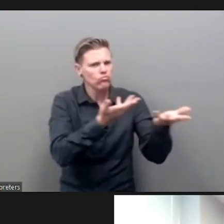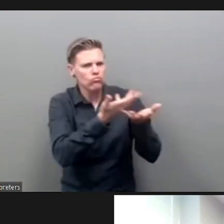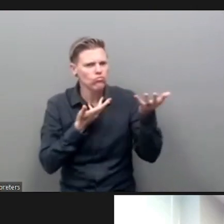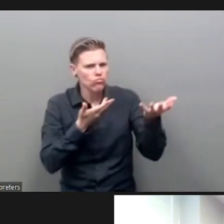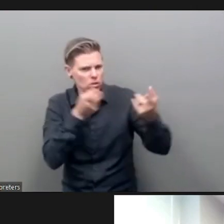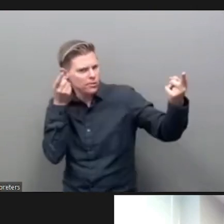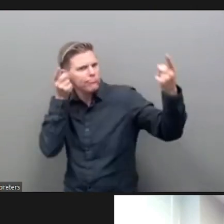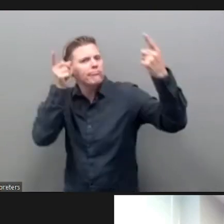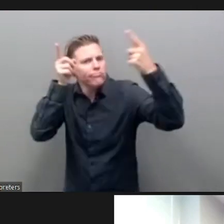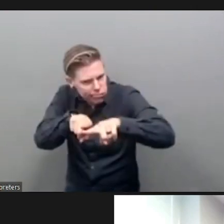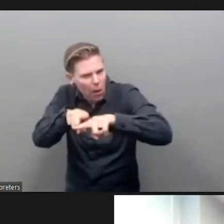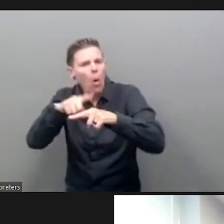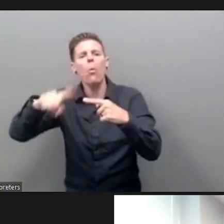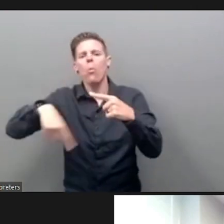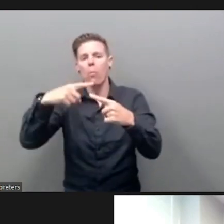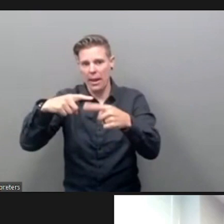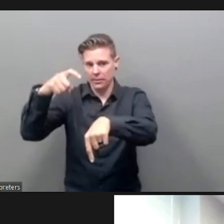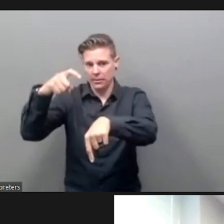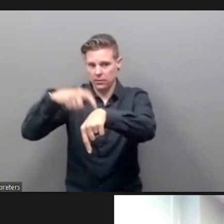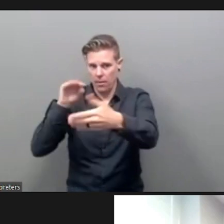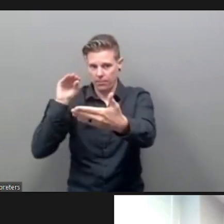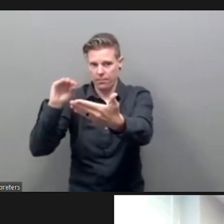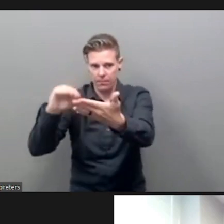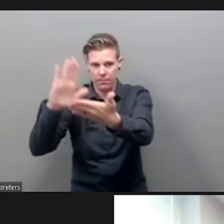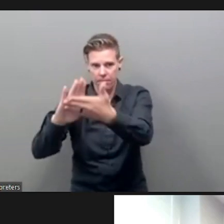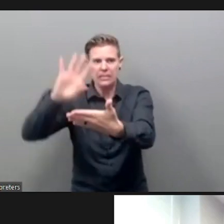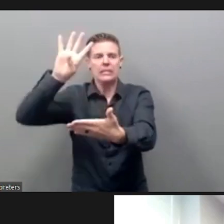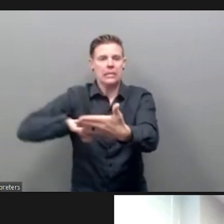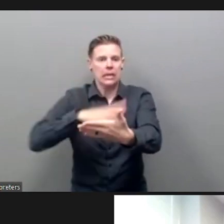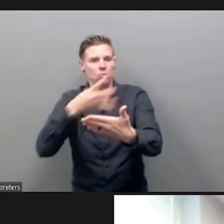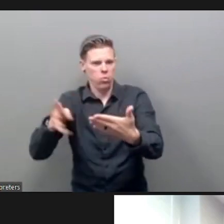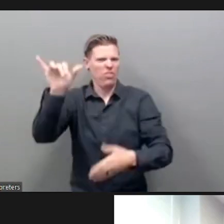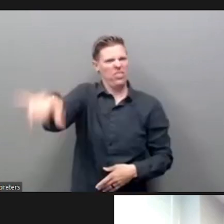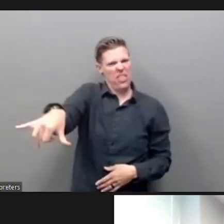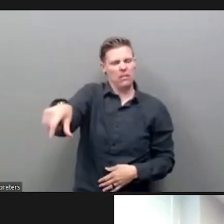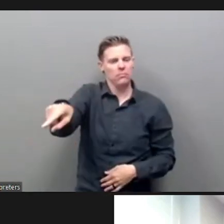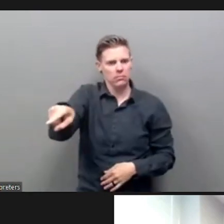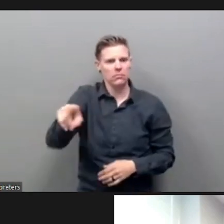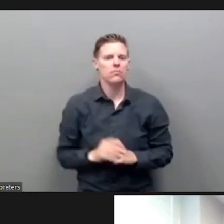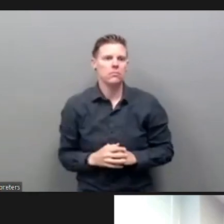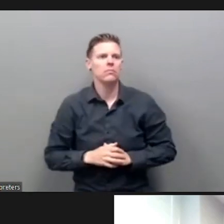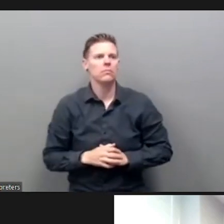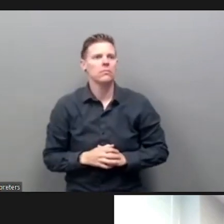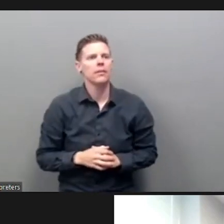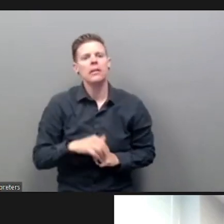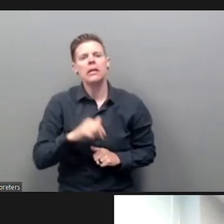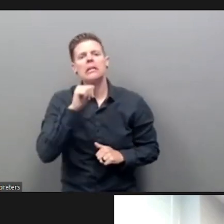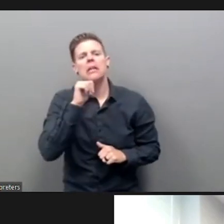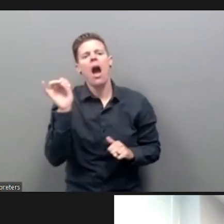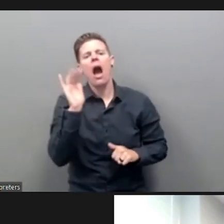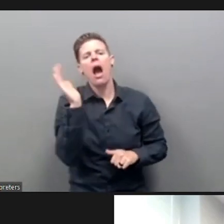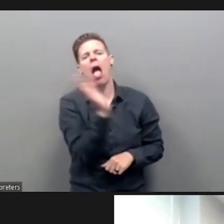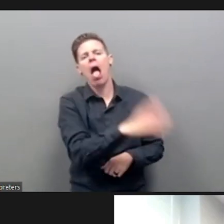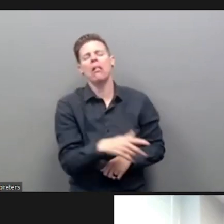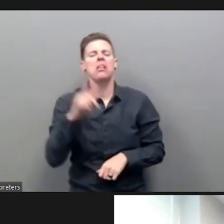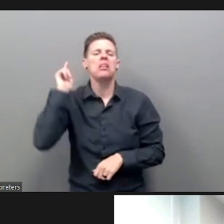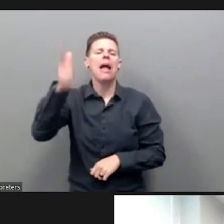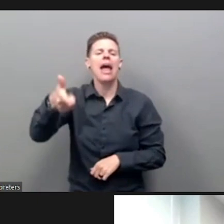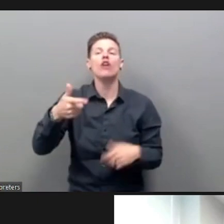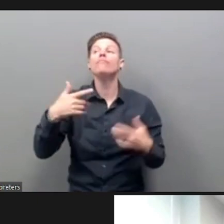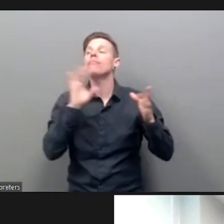would be, rather than just carte blanche delay of something because of COVID, which is what we